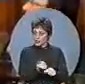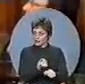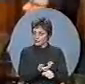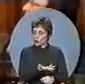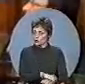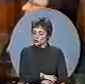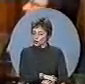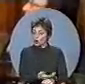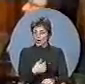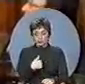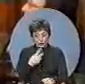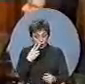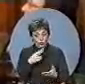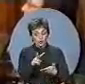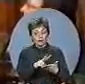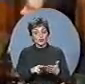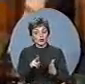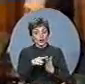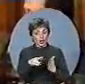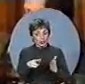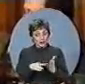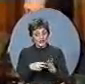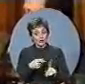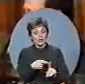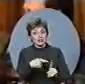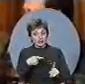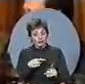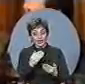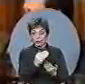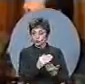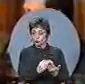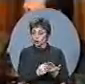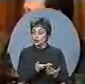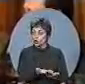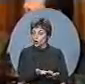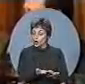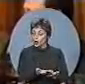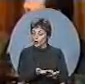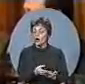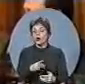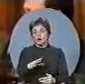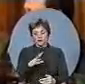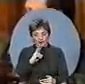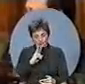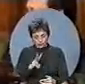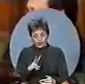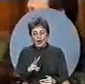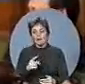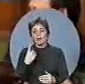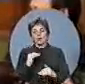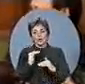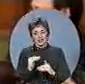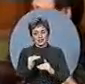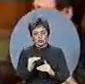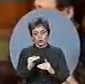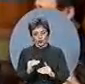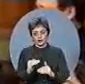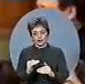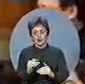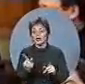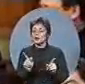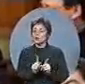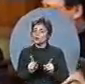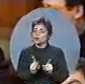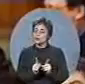from this biosafety protocol addresses the technical issues, addresses the safety issues, and Mr. Speaker, addresses the regulatory